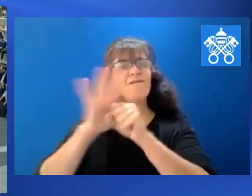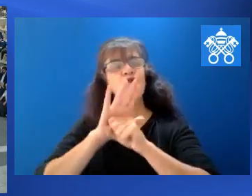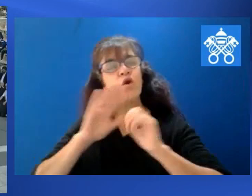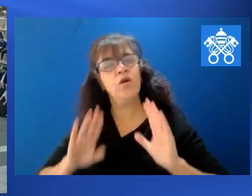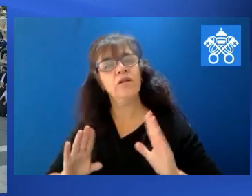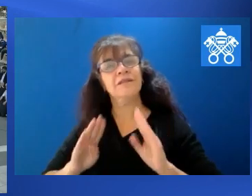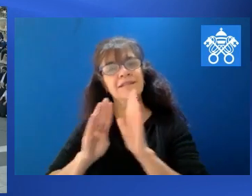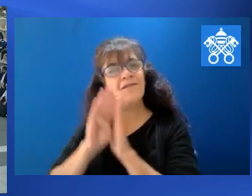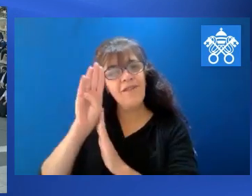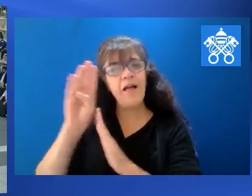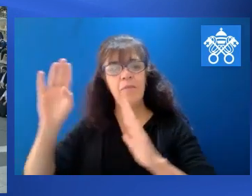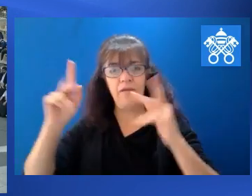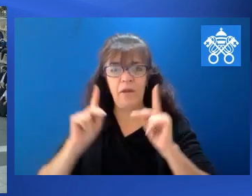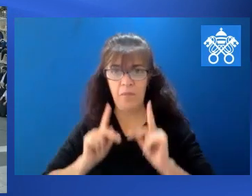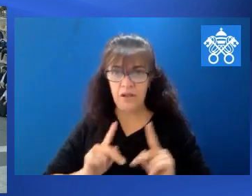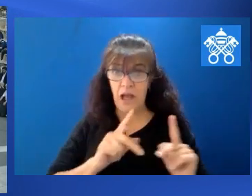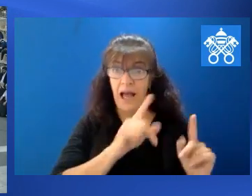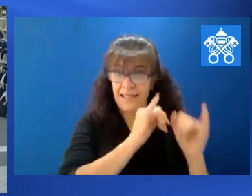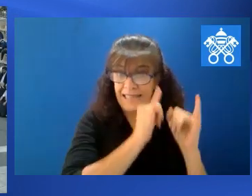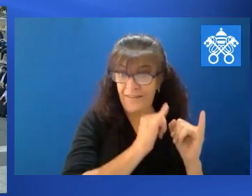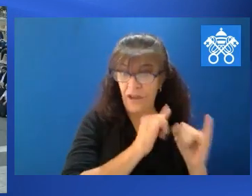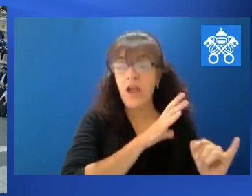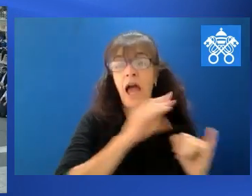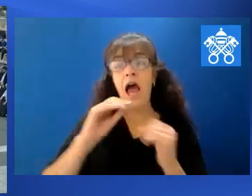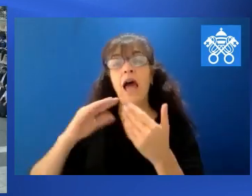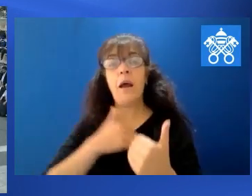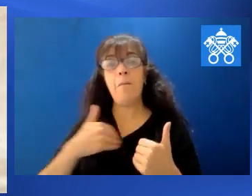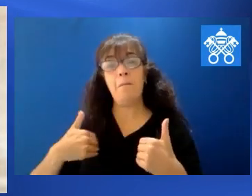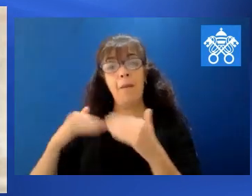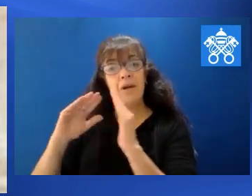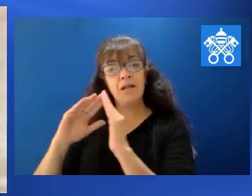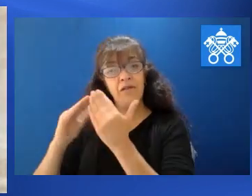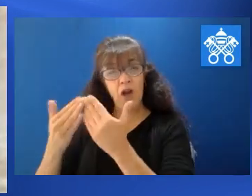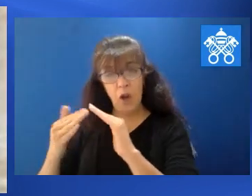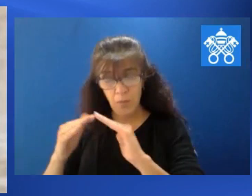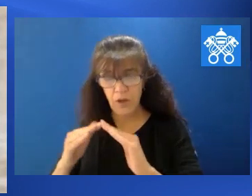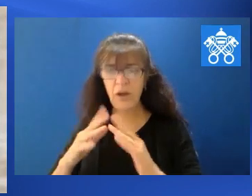community. This, he said, requires wisdom, patience, and charity on the part of every